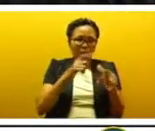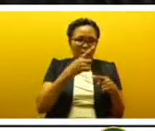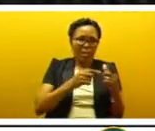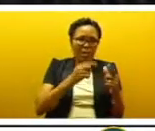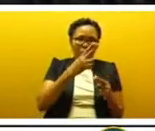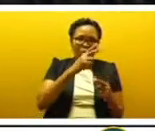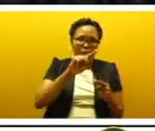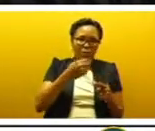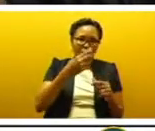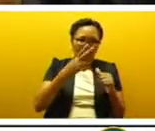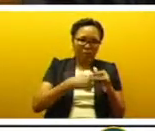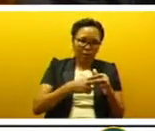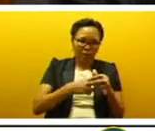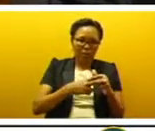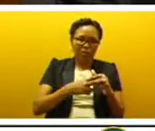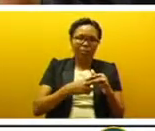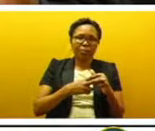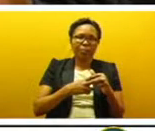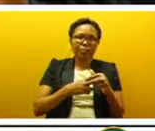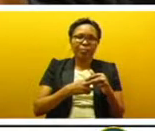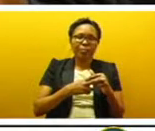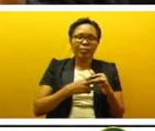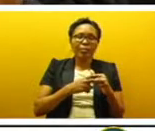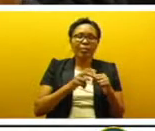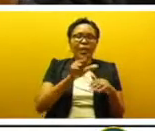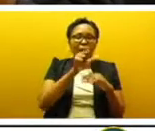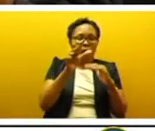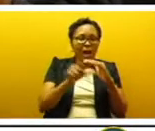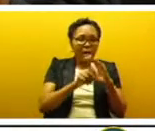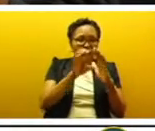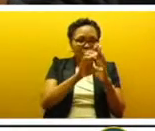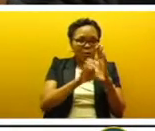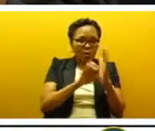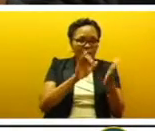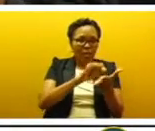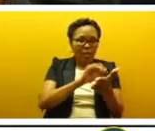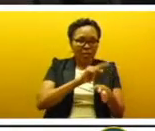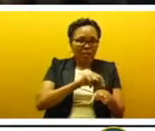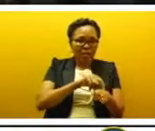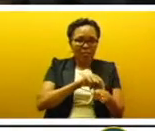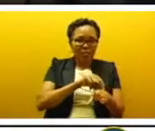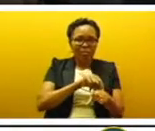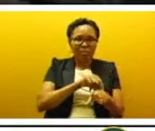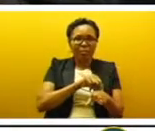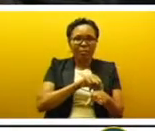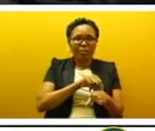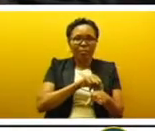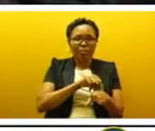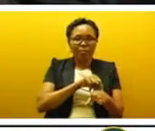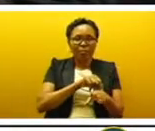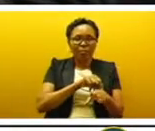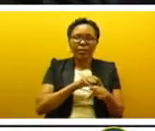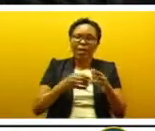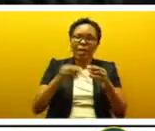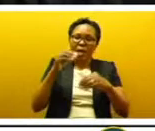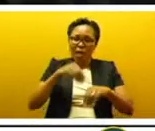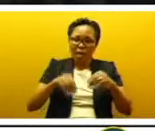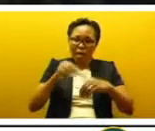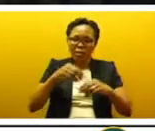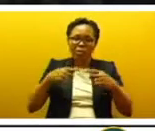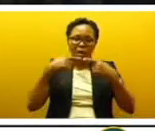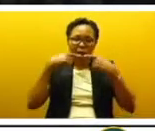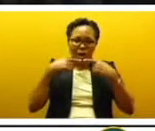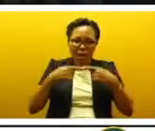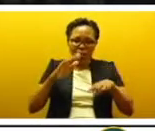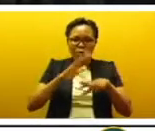and under the constitution that was existing that time, the election was announced on the 30th